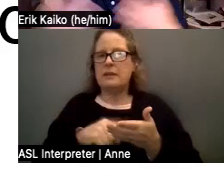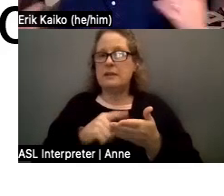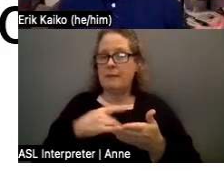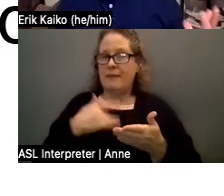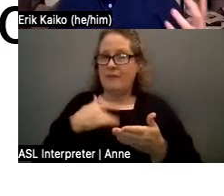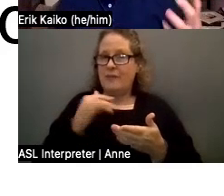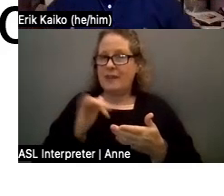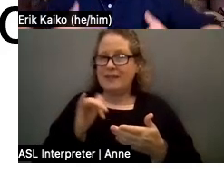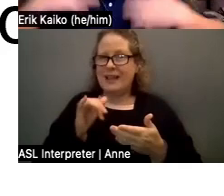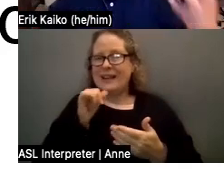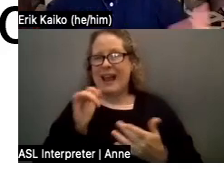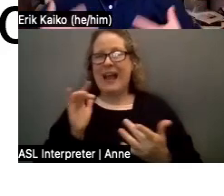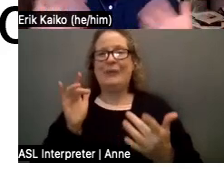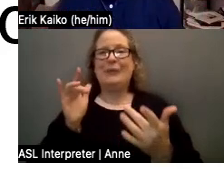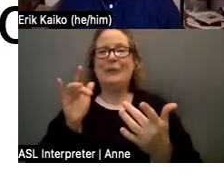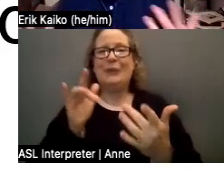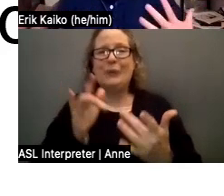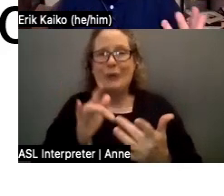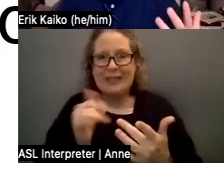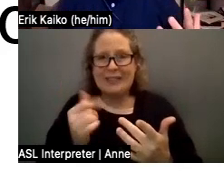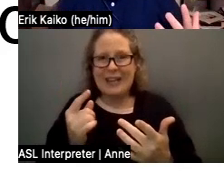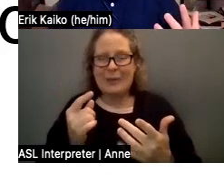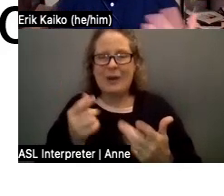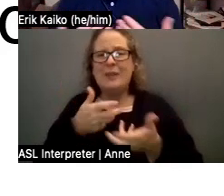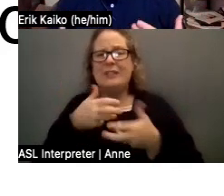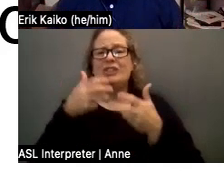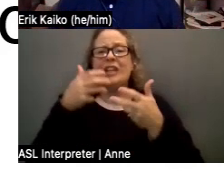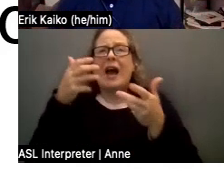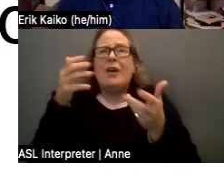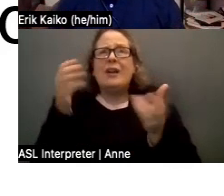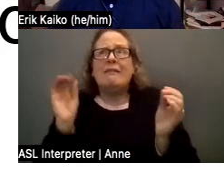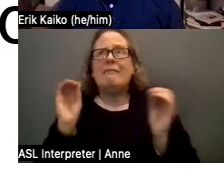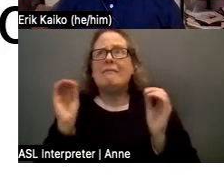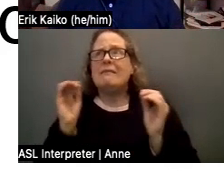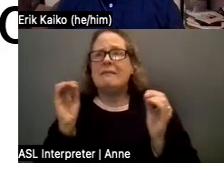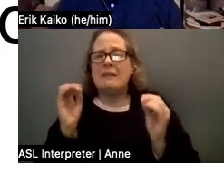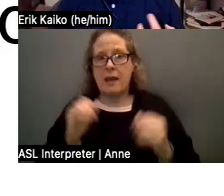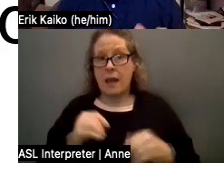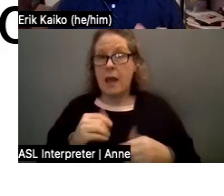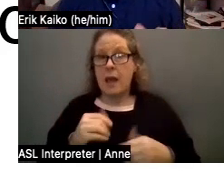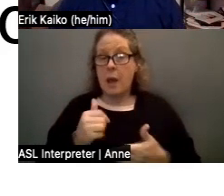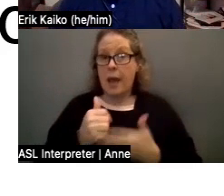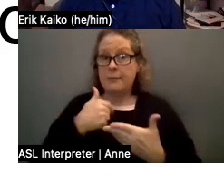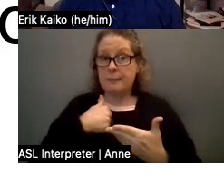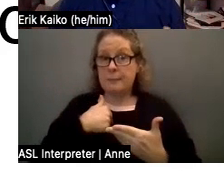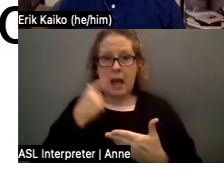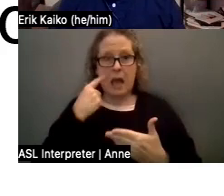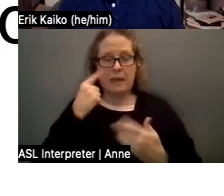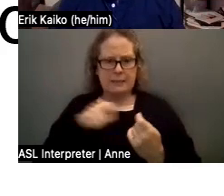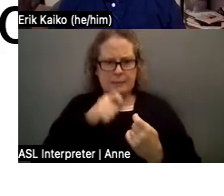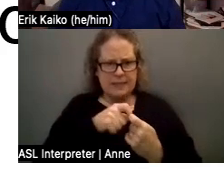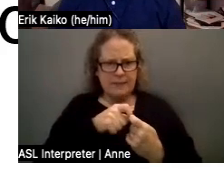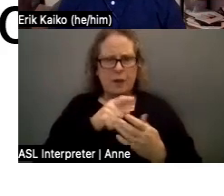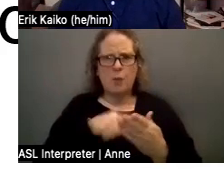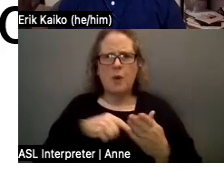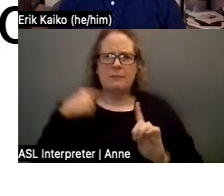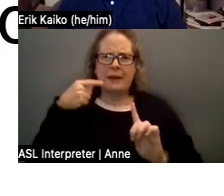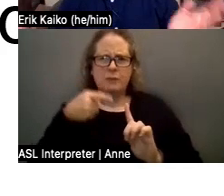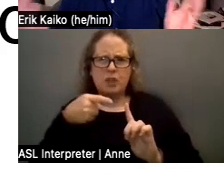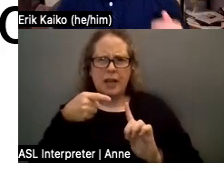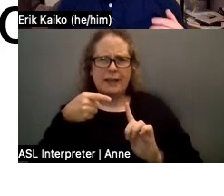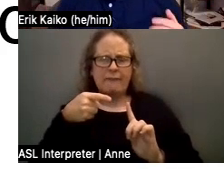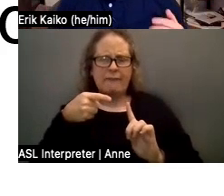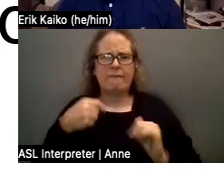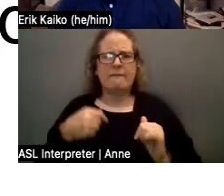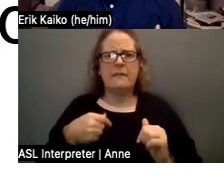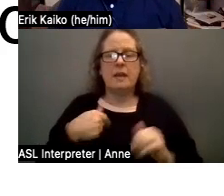not reach anybody, that we're kind of shouting into the void. What's been helpful for me is if I think very specifically about what is my objective when I send